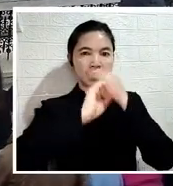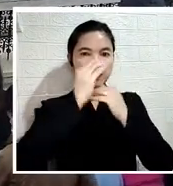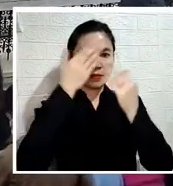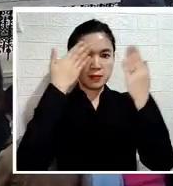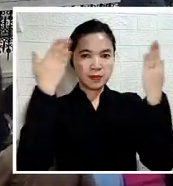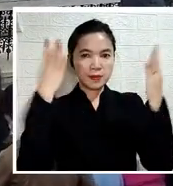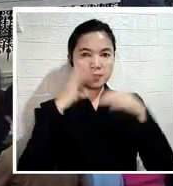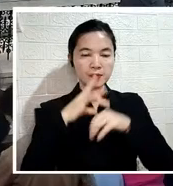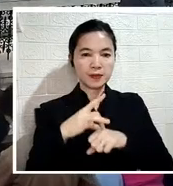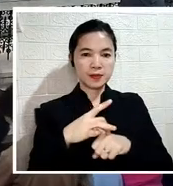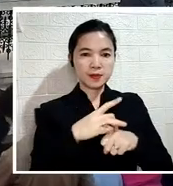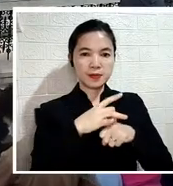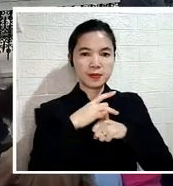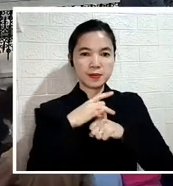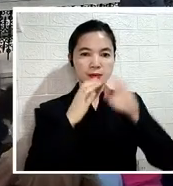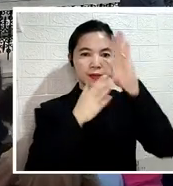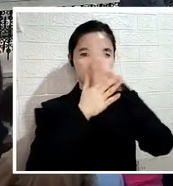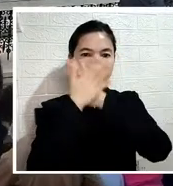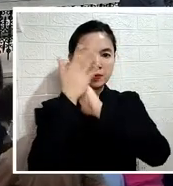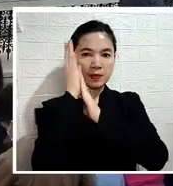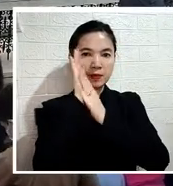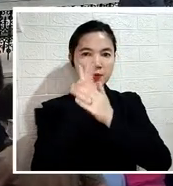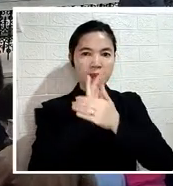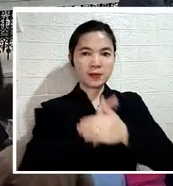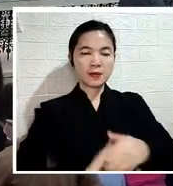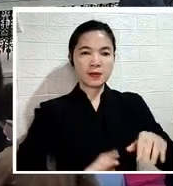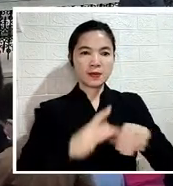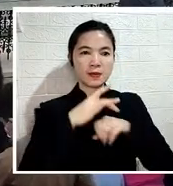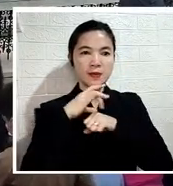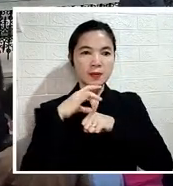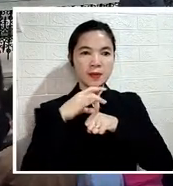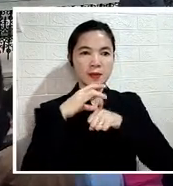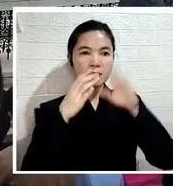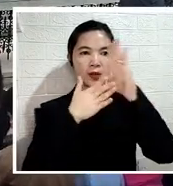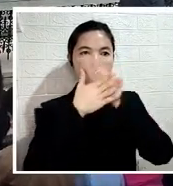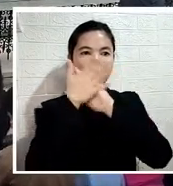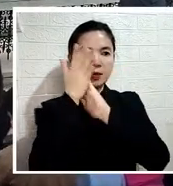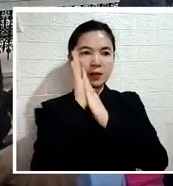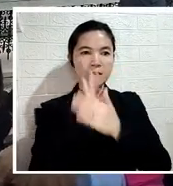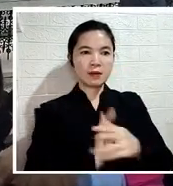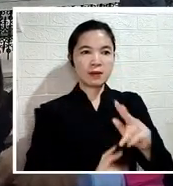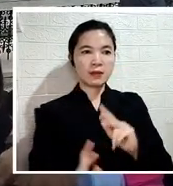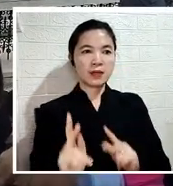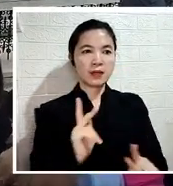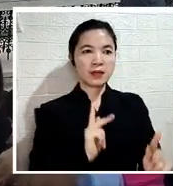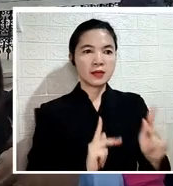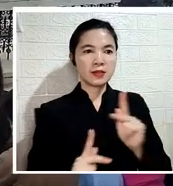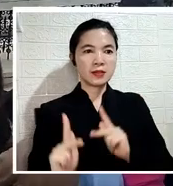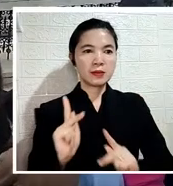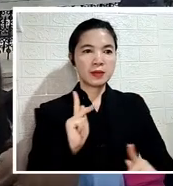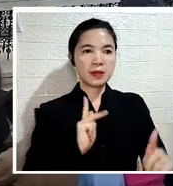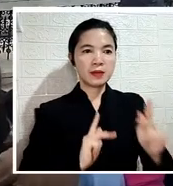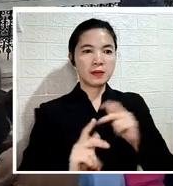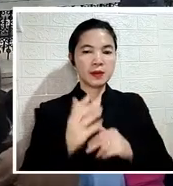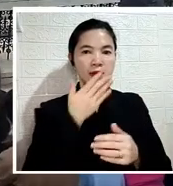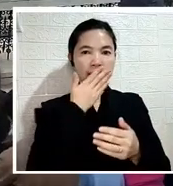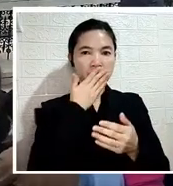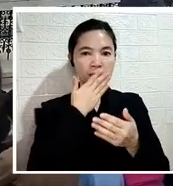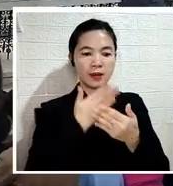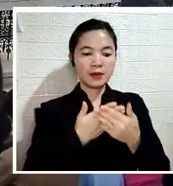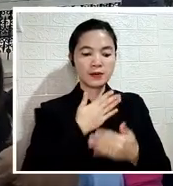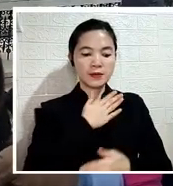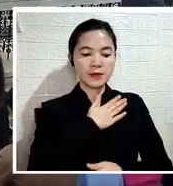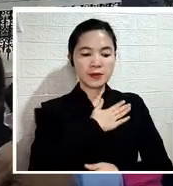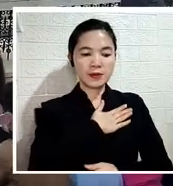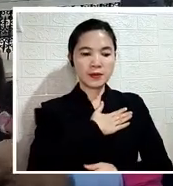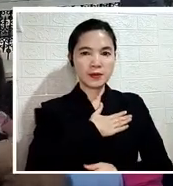highest. And on earth, peace on earth, peace the people of